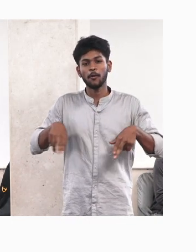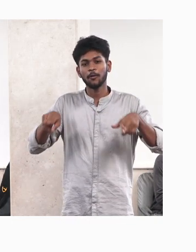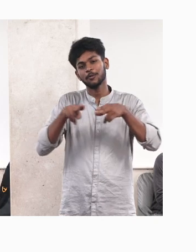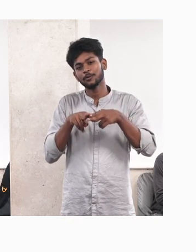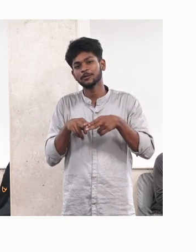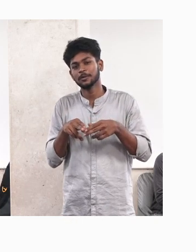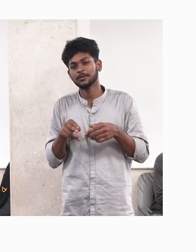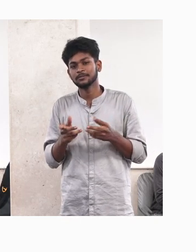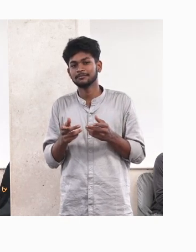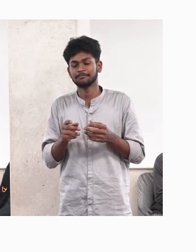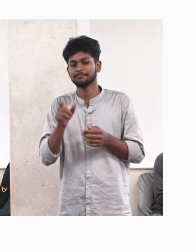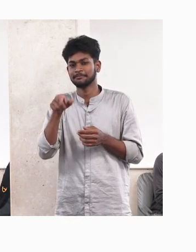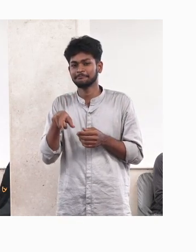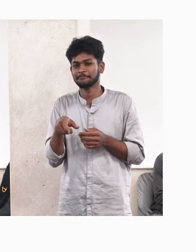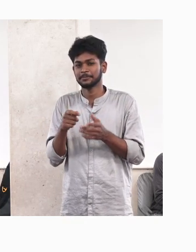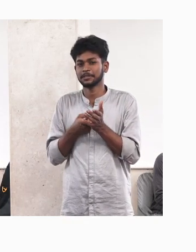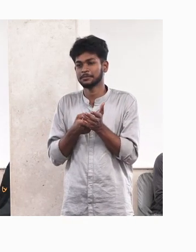situation and person,